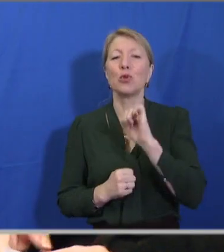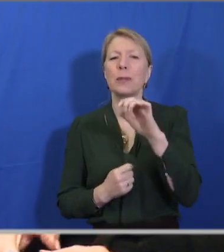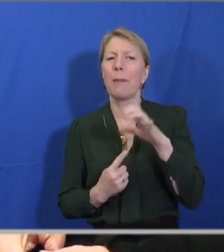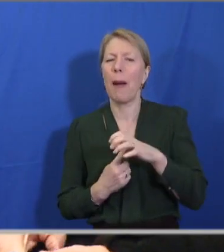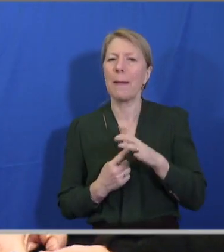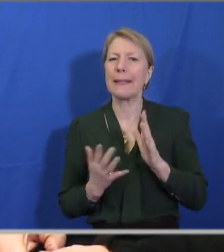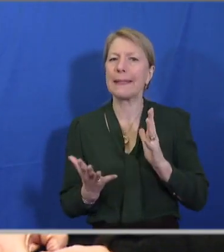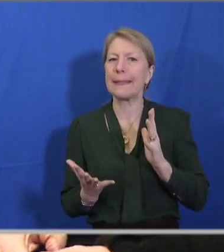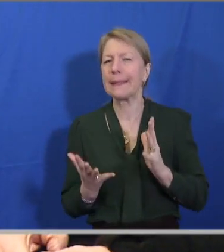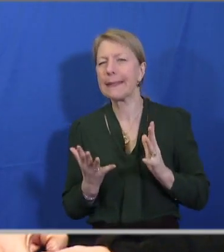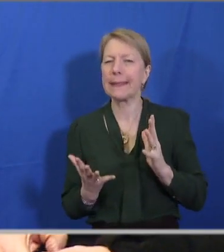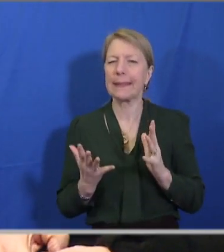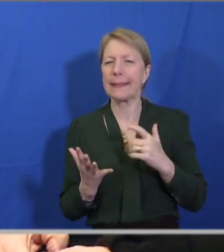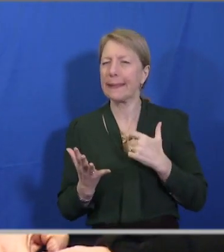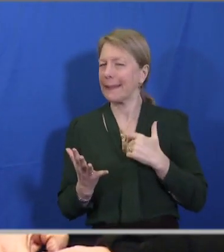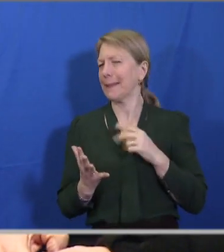of being seen to